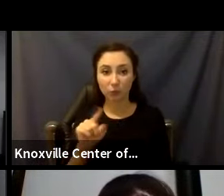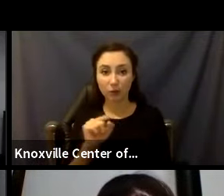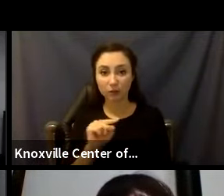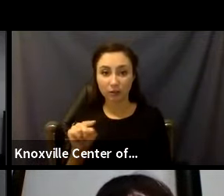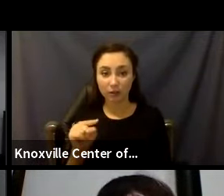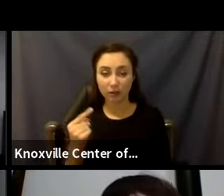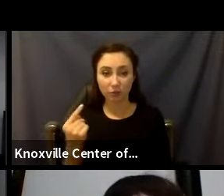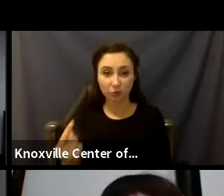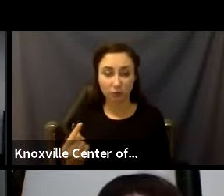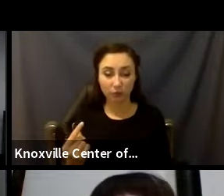2021-1 and